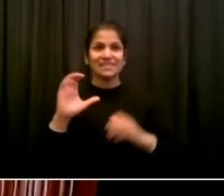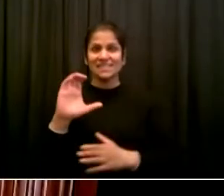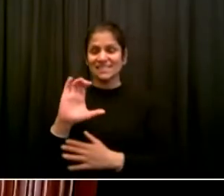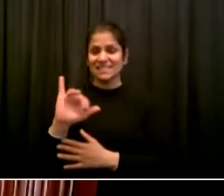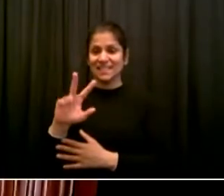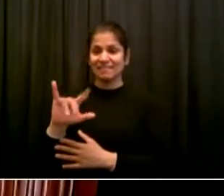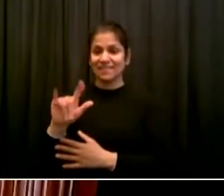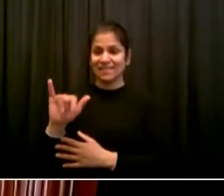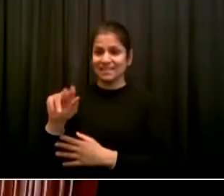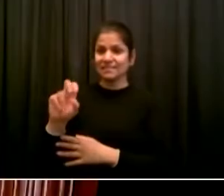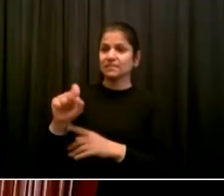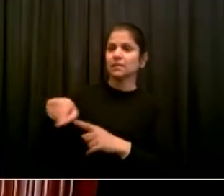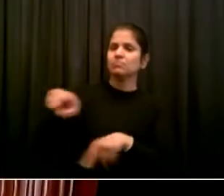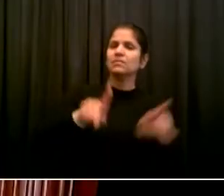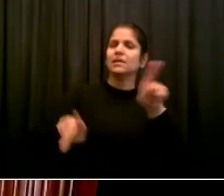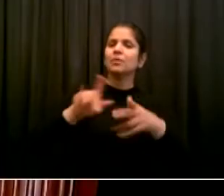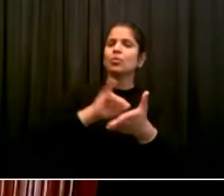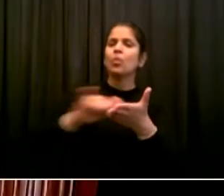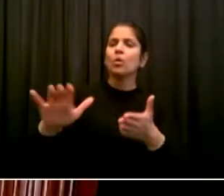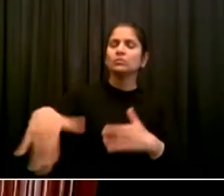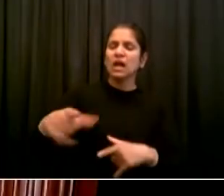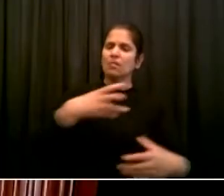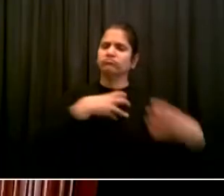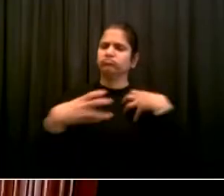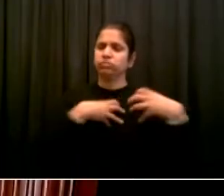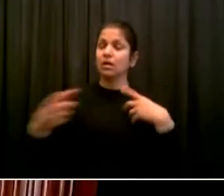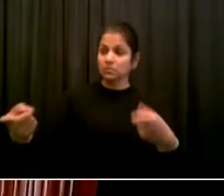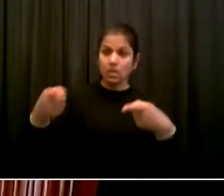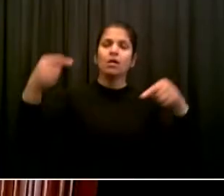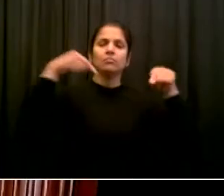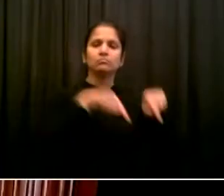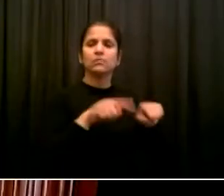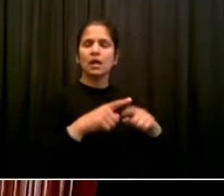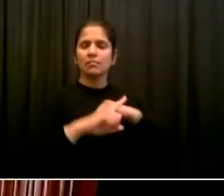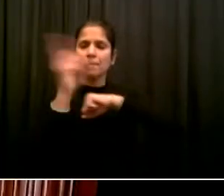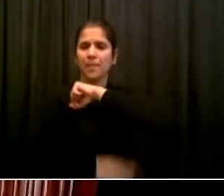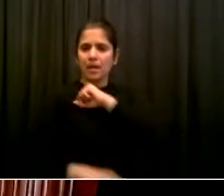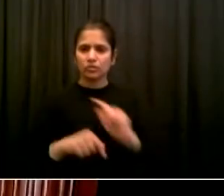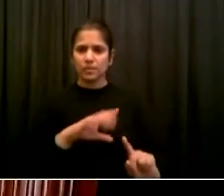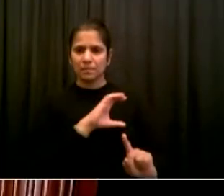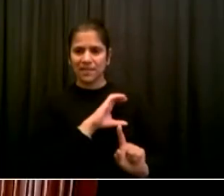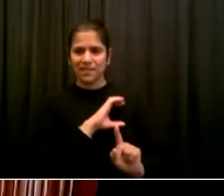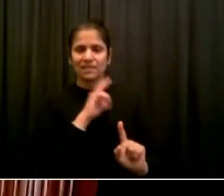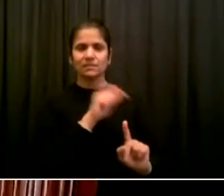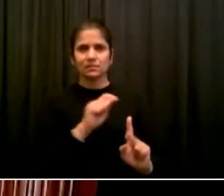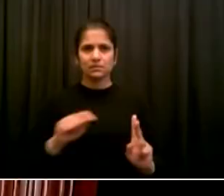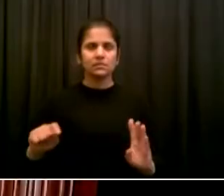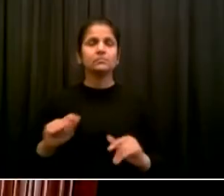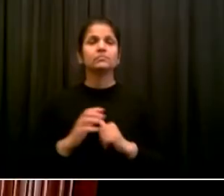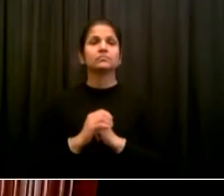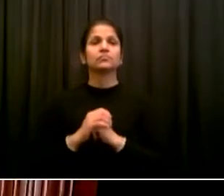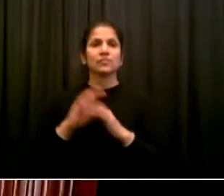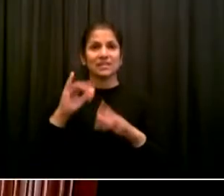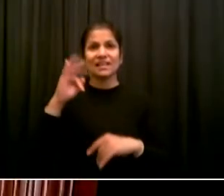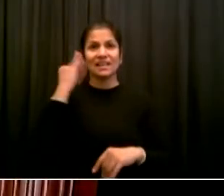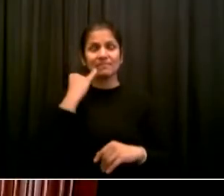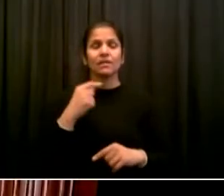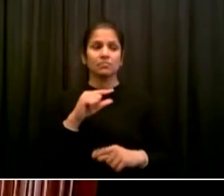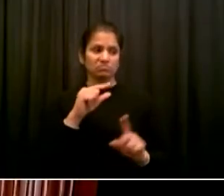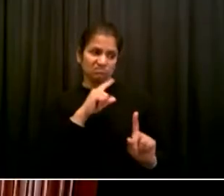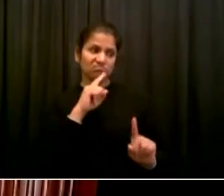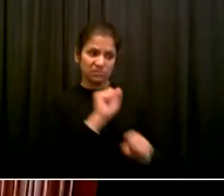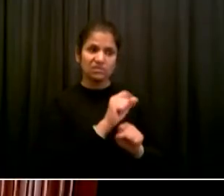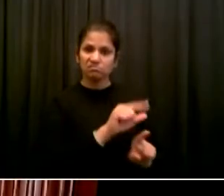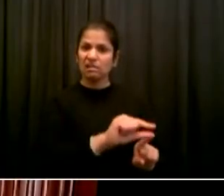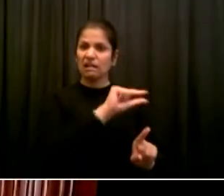are guilty of misconduct. It stresses that this plan pushes and addresses the issue of removing school safety agents